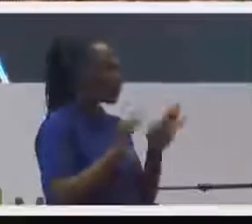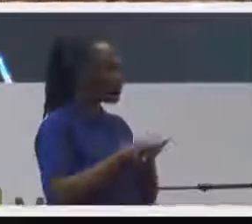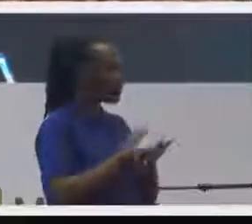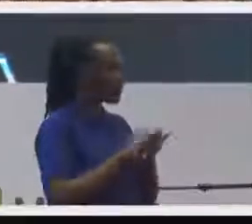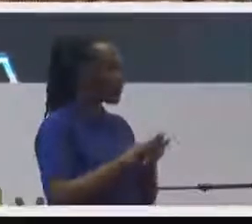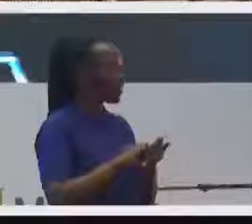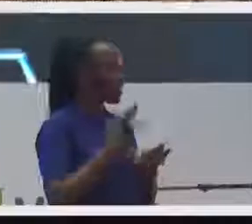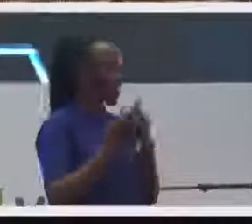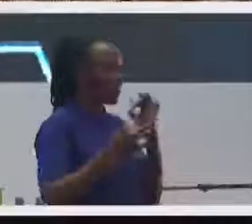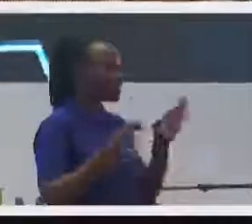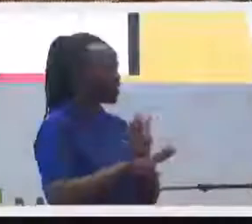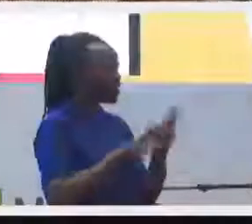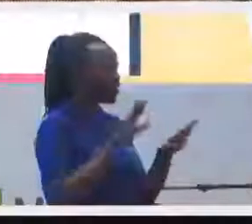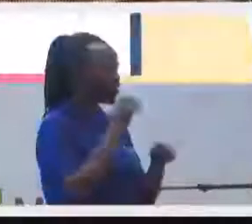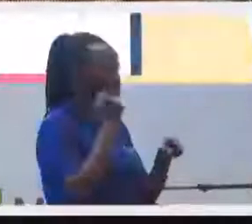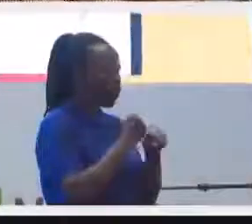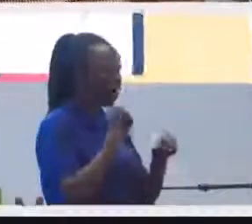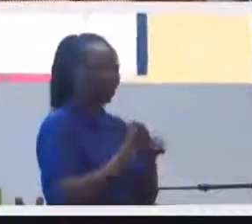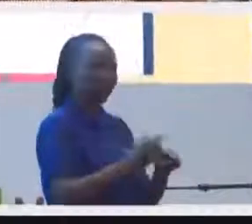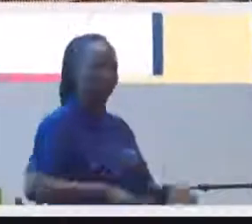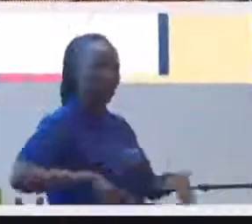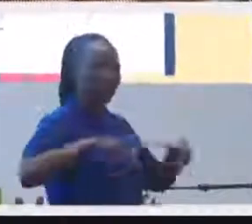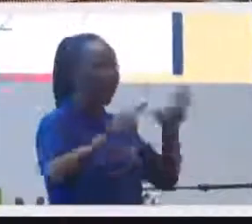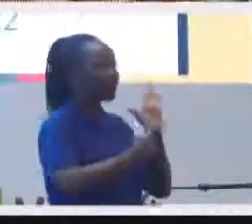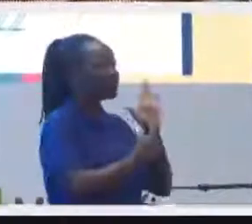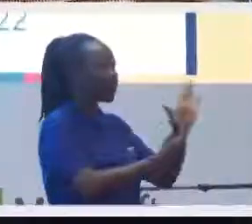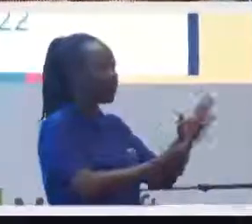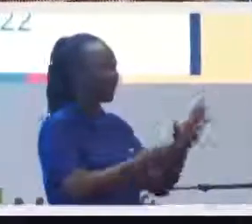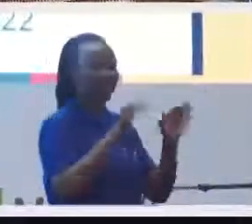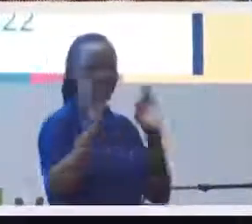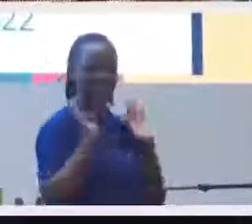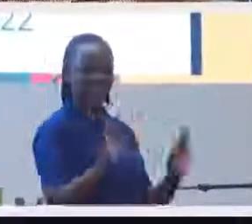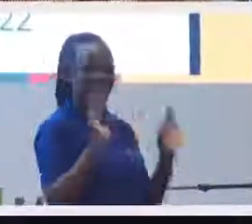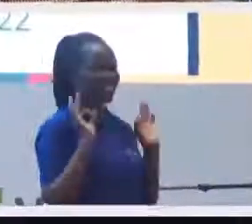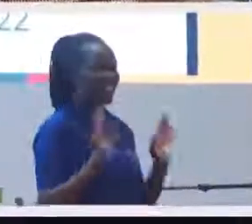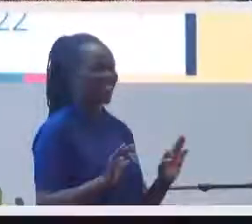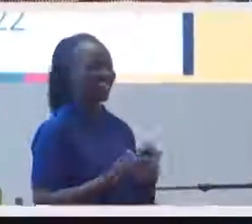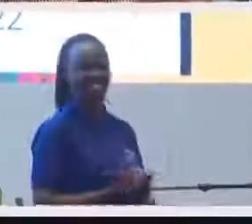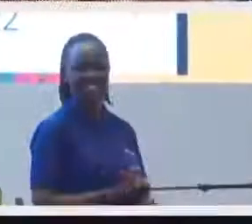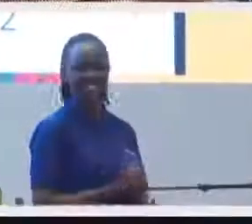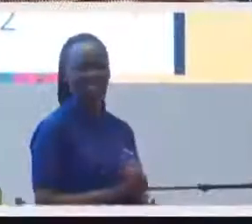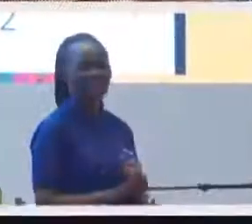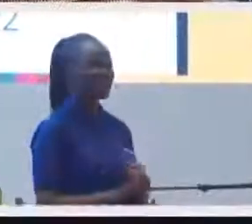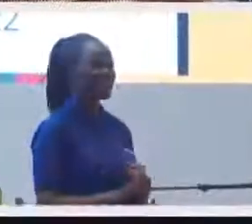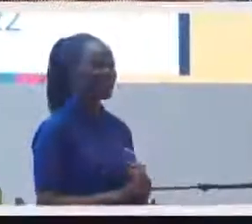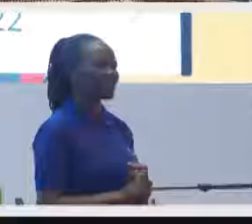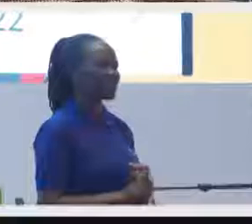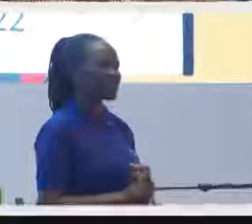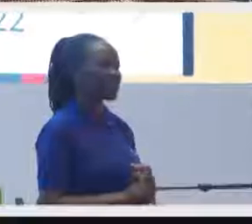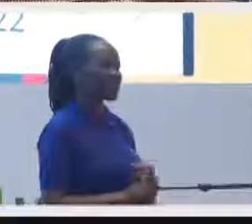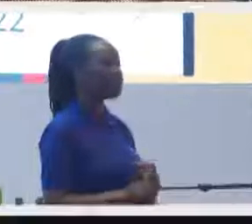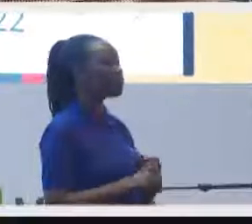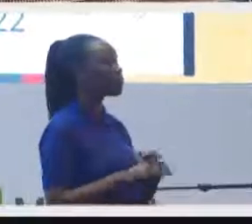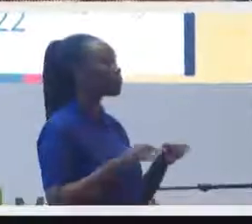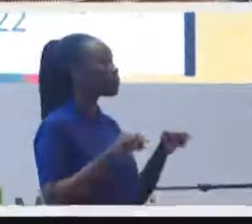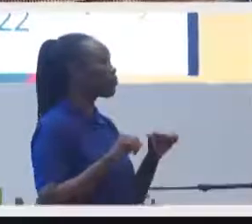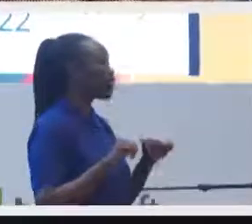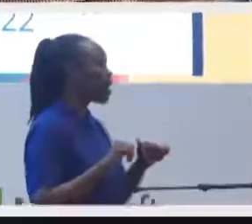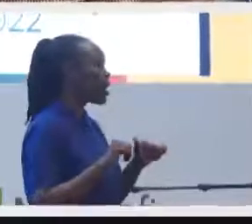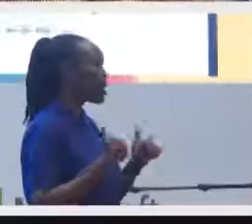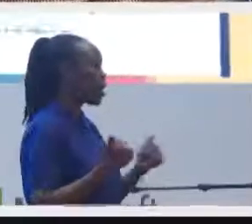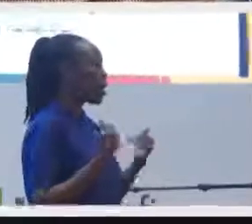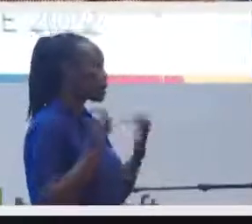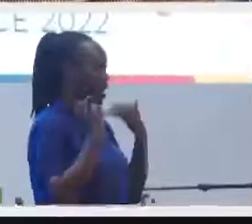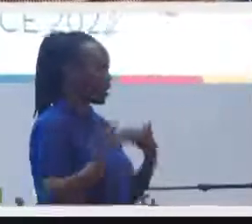If everything works on a live demo, that's another live demo. So, just be aware of that. Well, let me